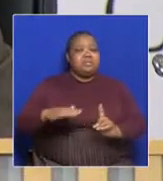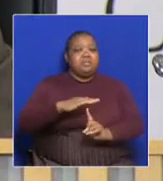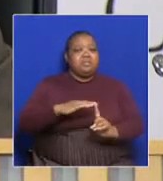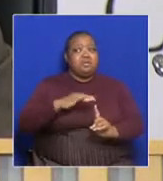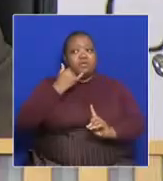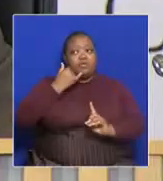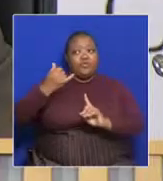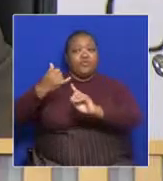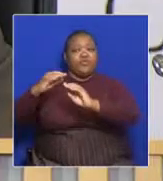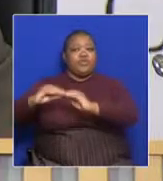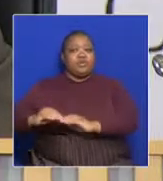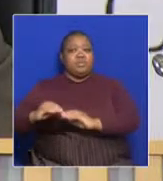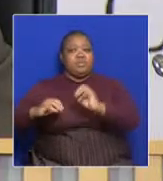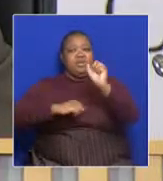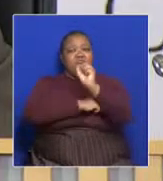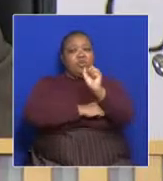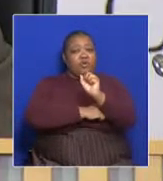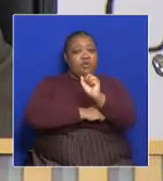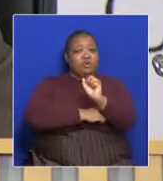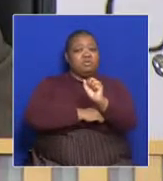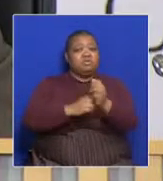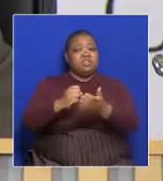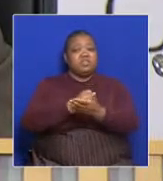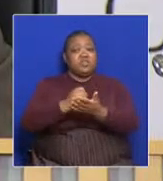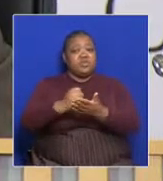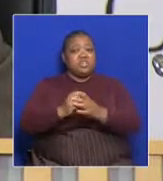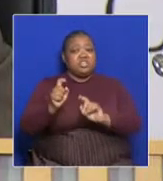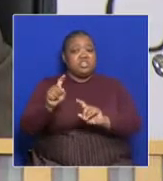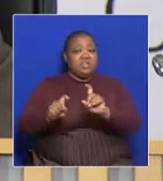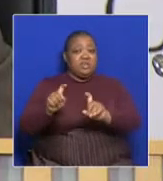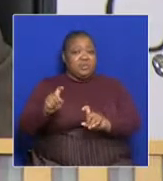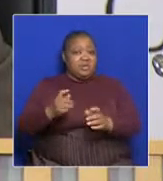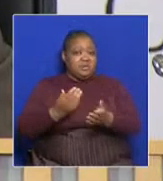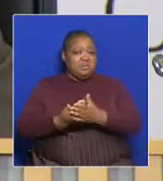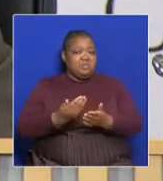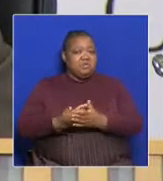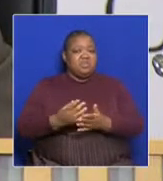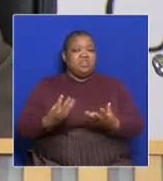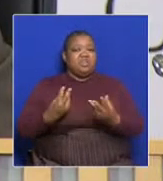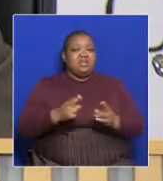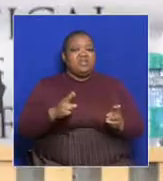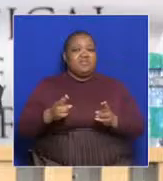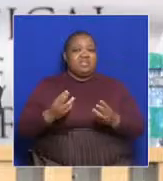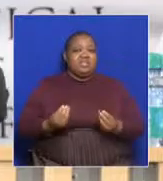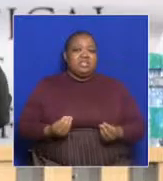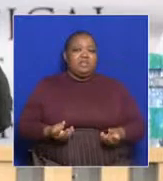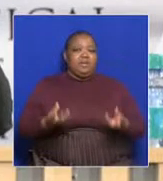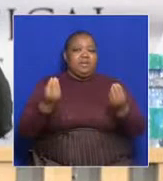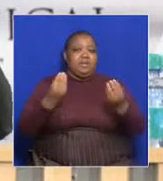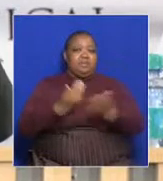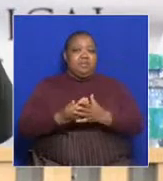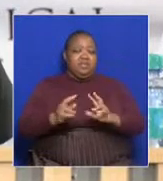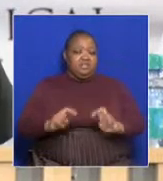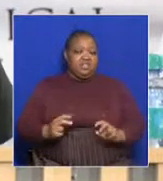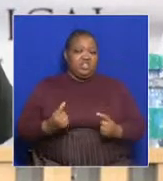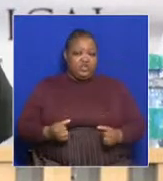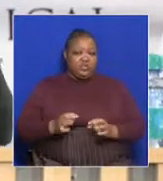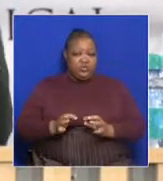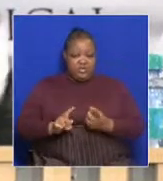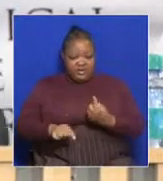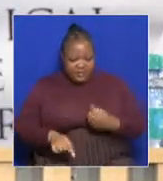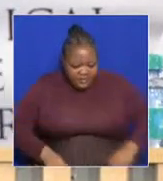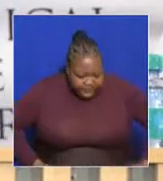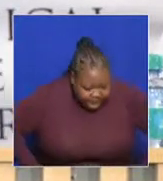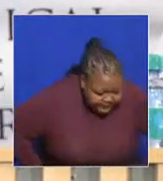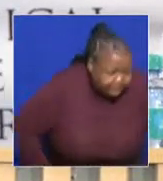office to register an inquiry so that you can have a reference number for Okay. your investigation. And we know that our SAP 13 tells